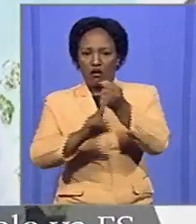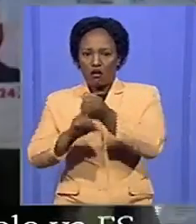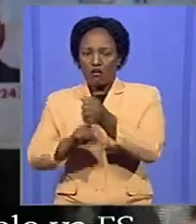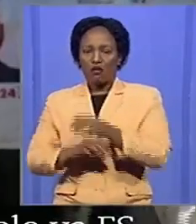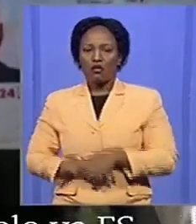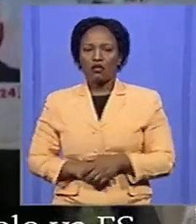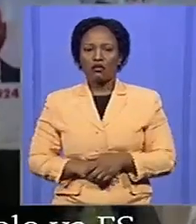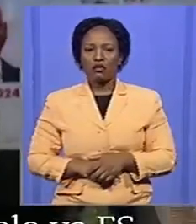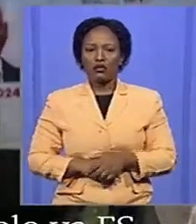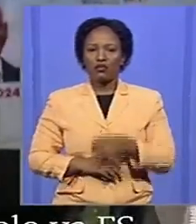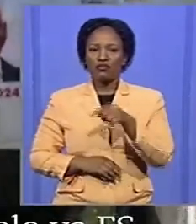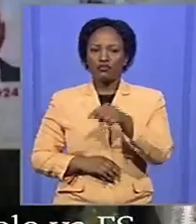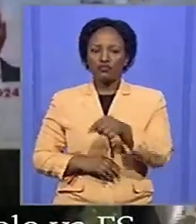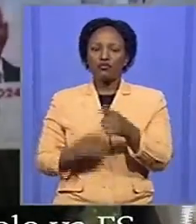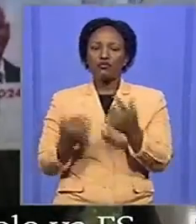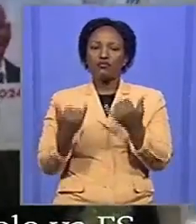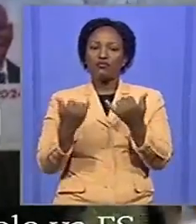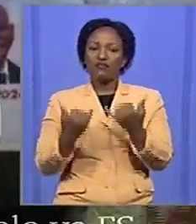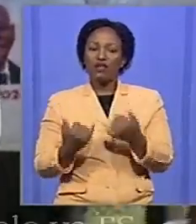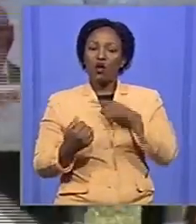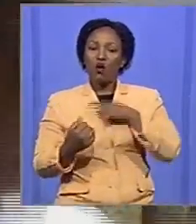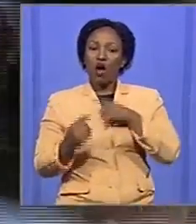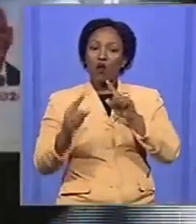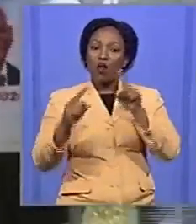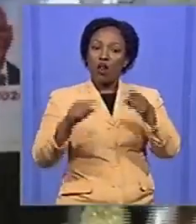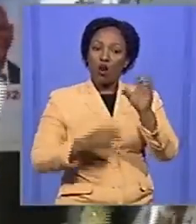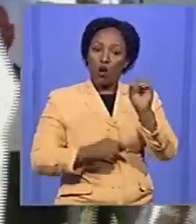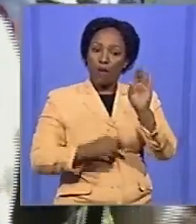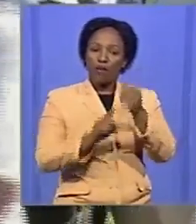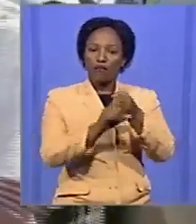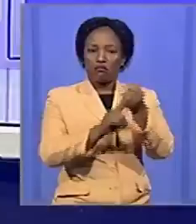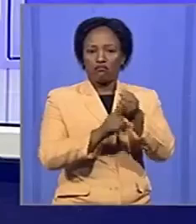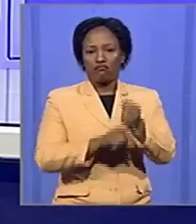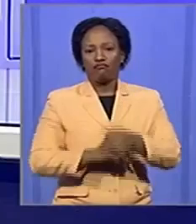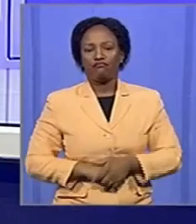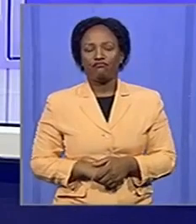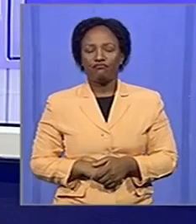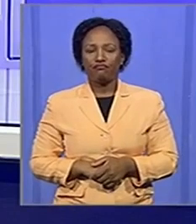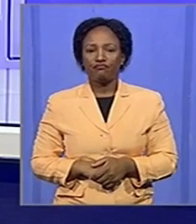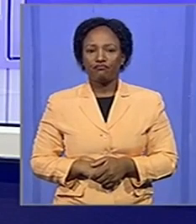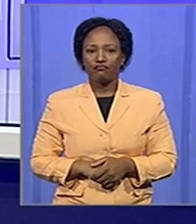la 18 kgweding ya Bloemfontein.